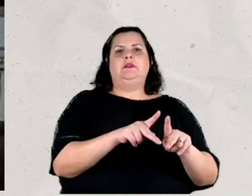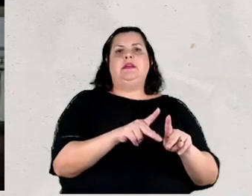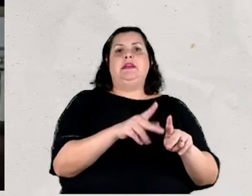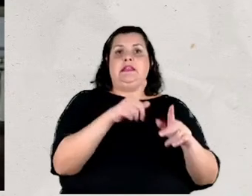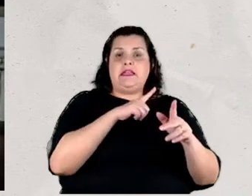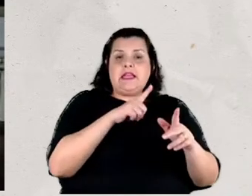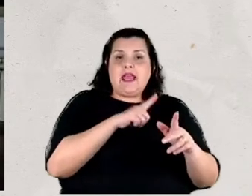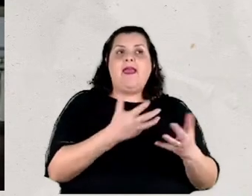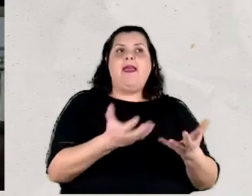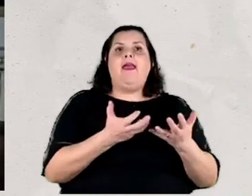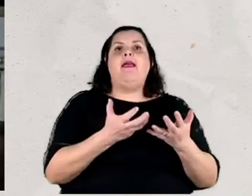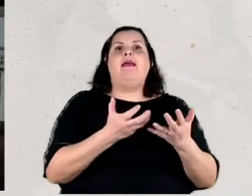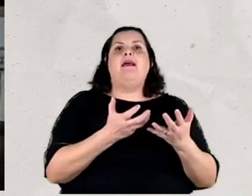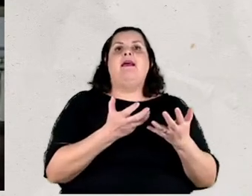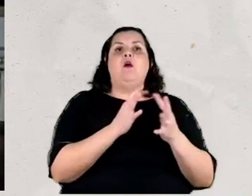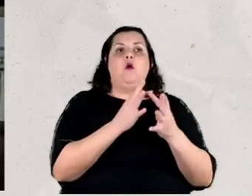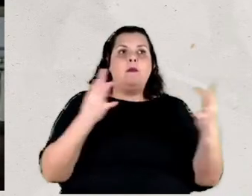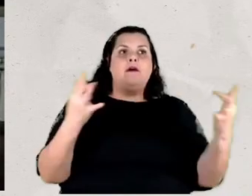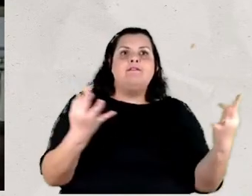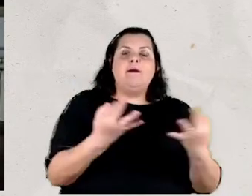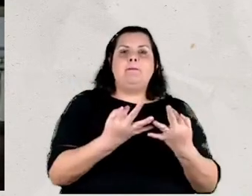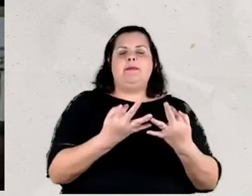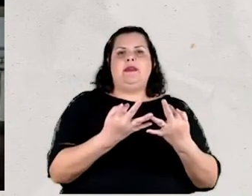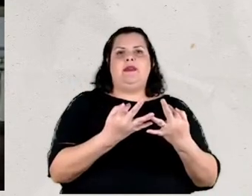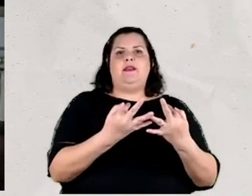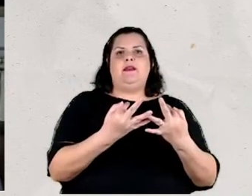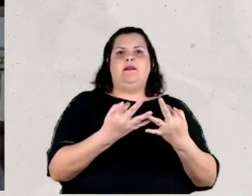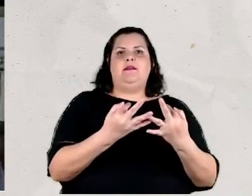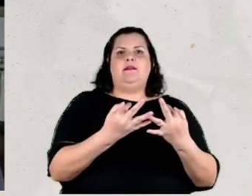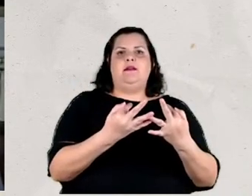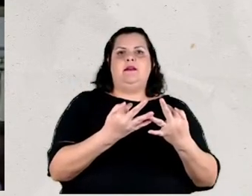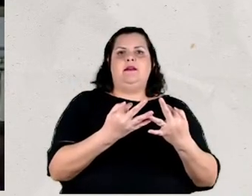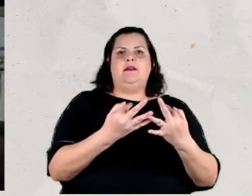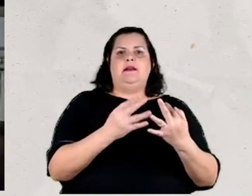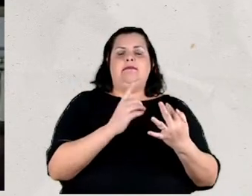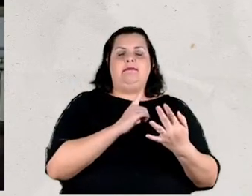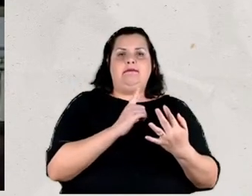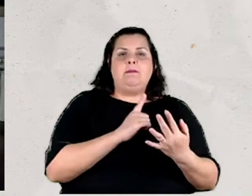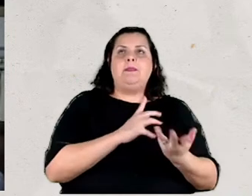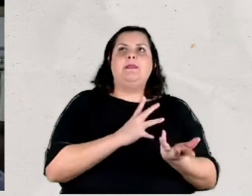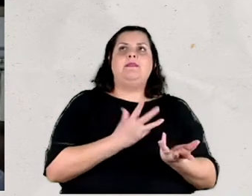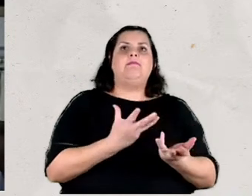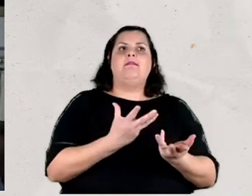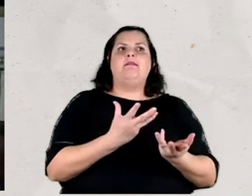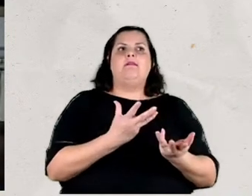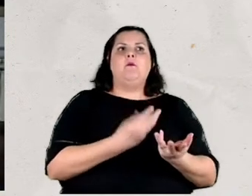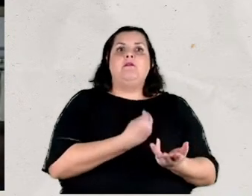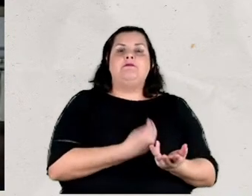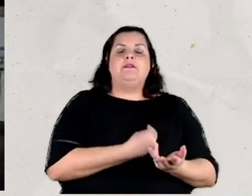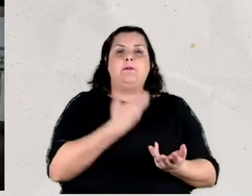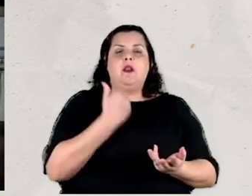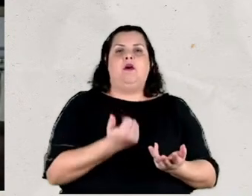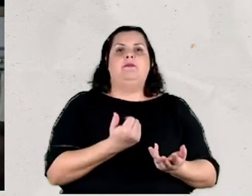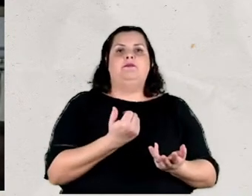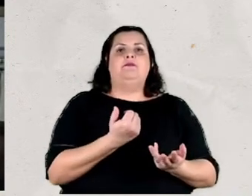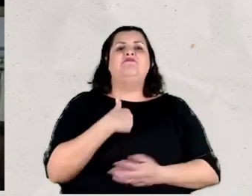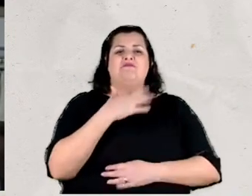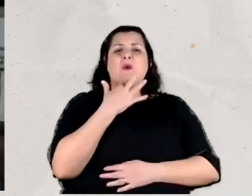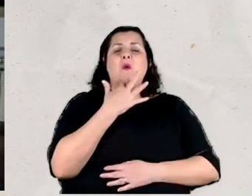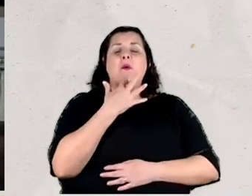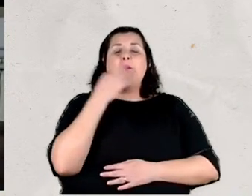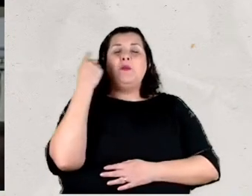political expression of that force? Now, I do know people, there are people on the Palestinian side who have